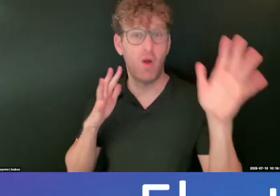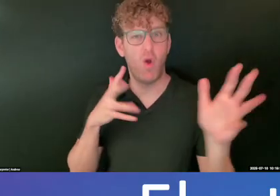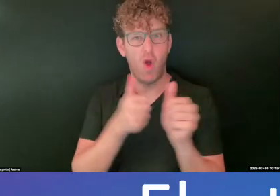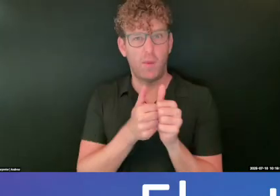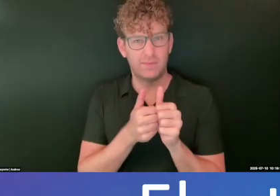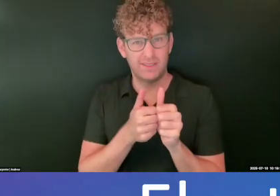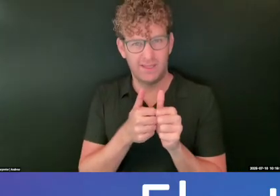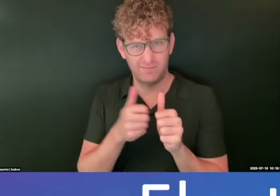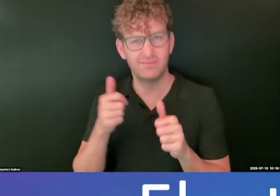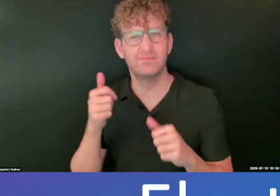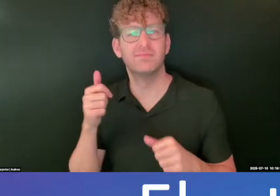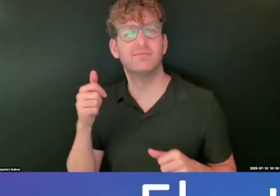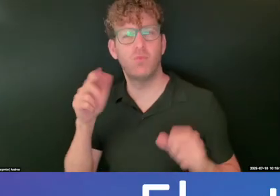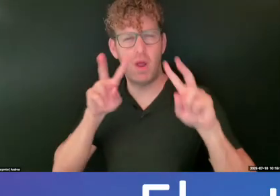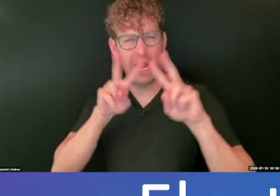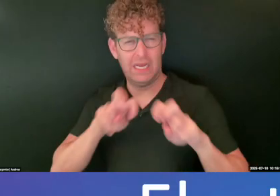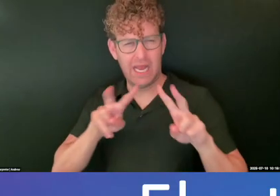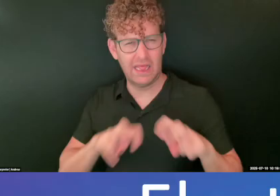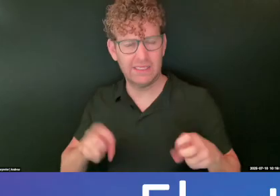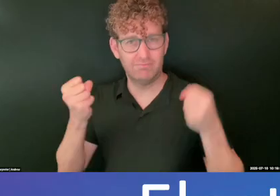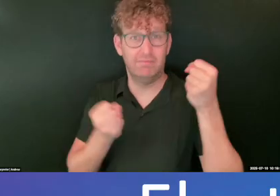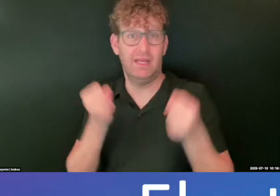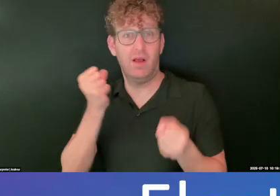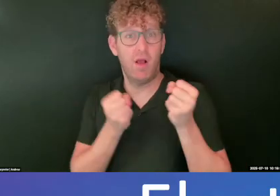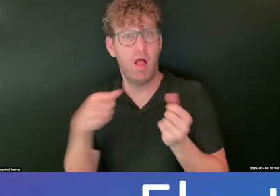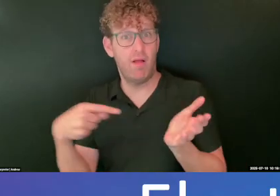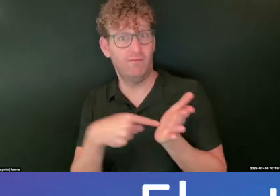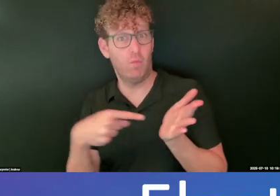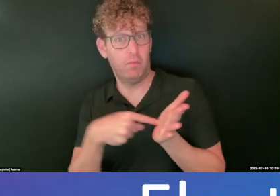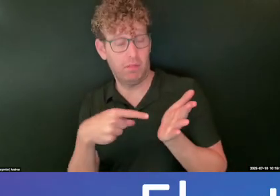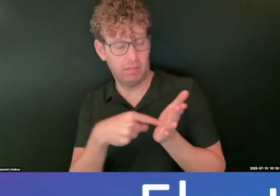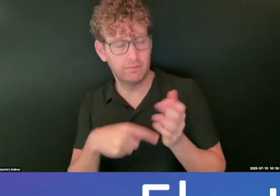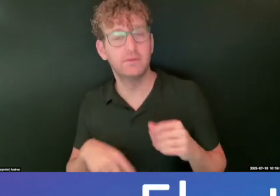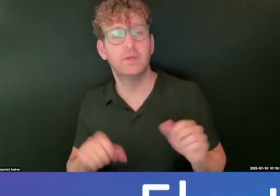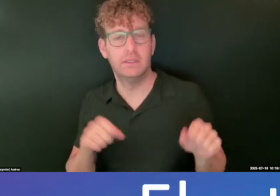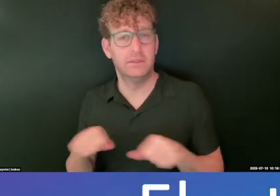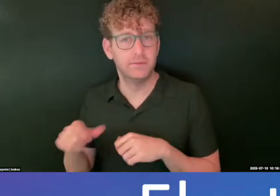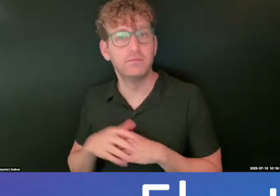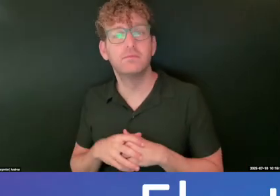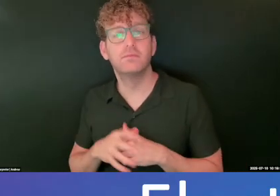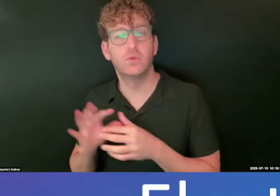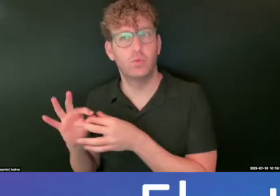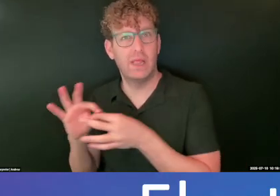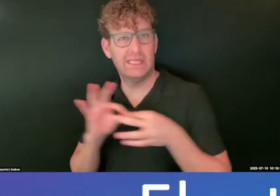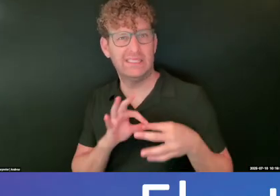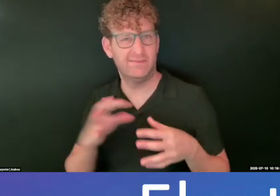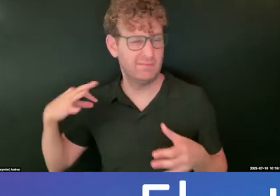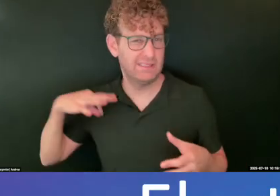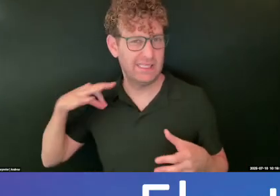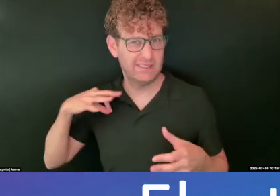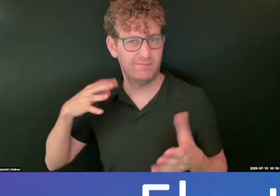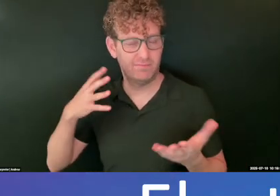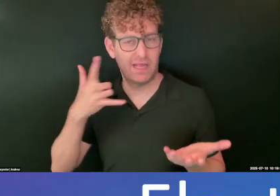to the incentives available in California for this year. Presenting on behalf of my colleague, Christian Cheja, who